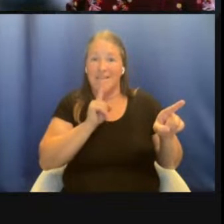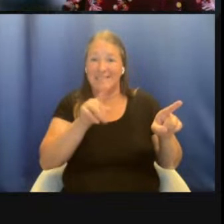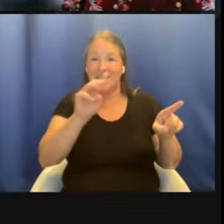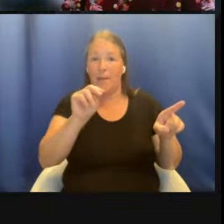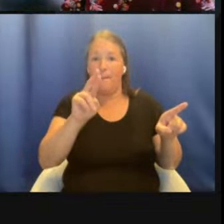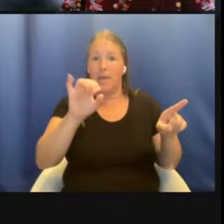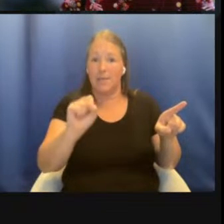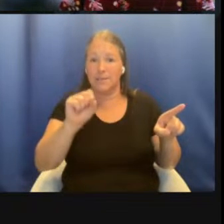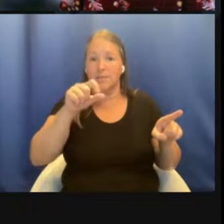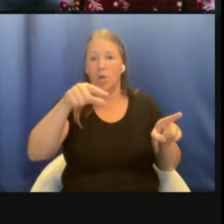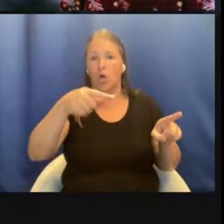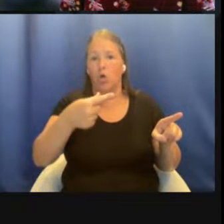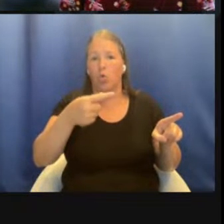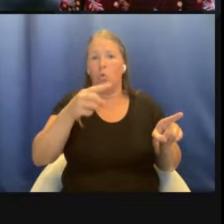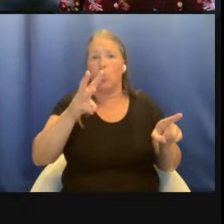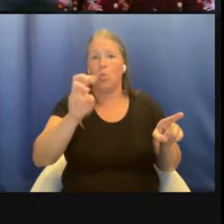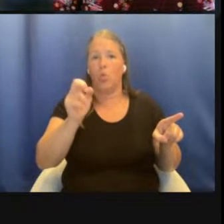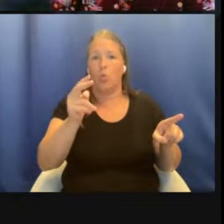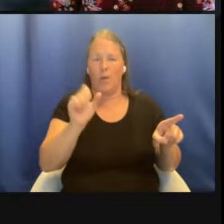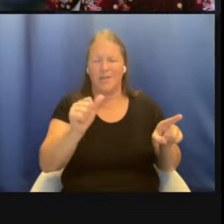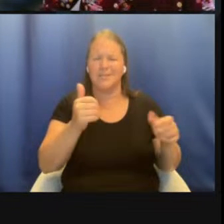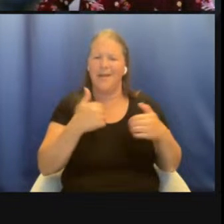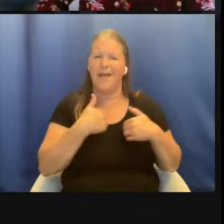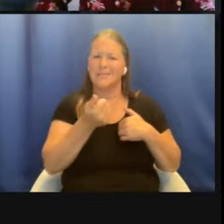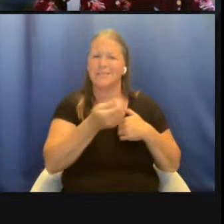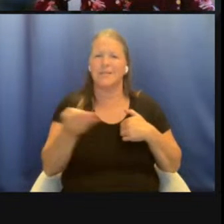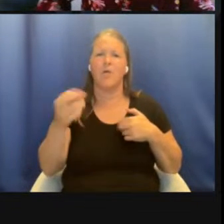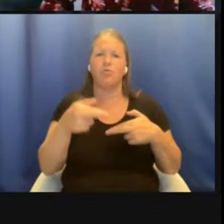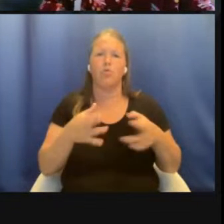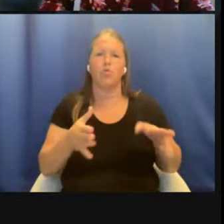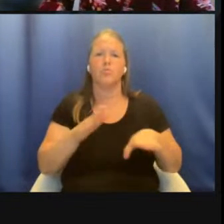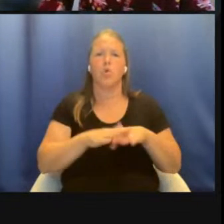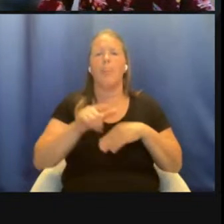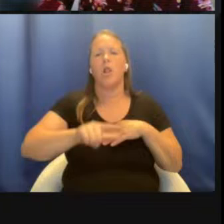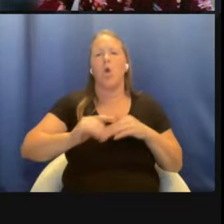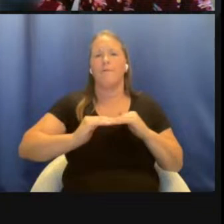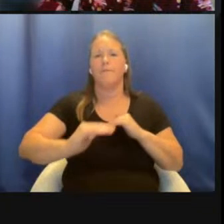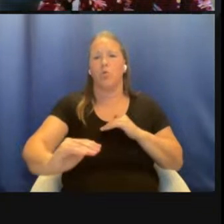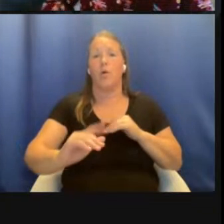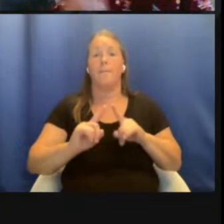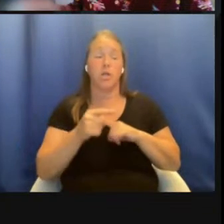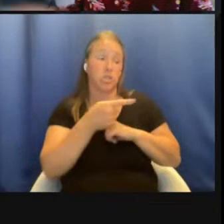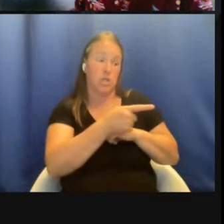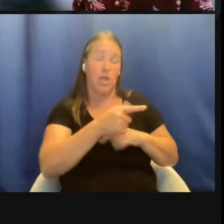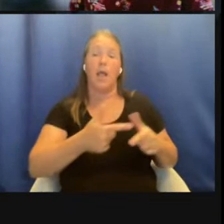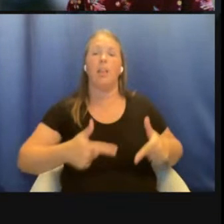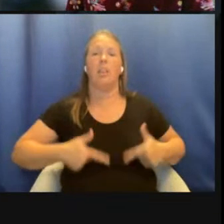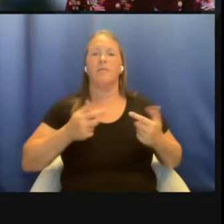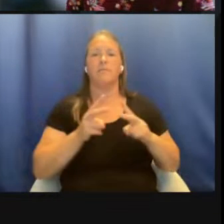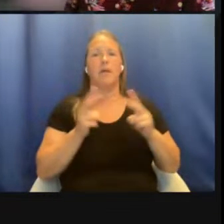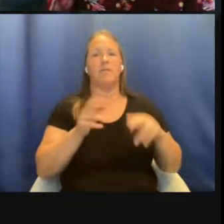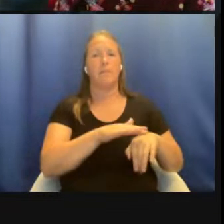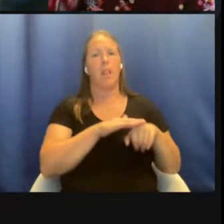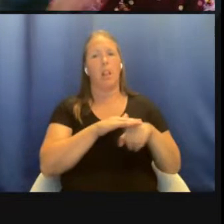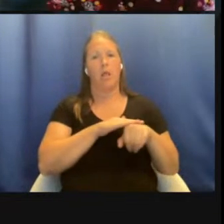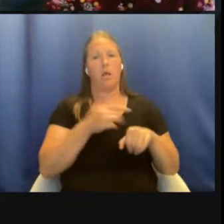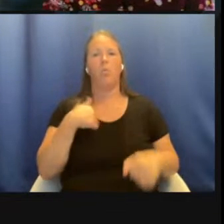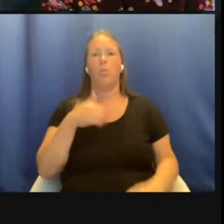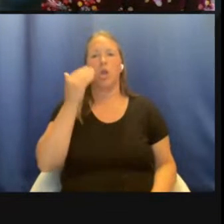on the lower floor, but she is living very, very minimally. And we know this because we have the diaries of Martha